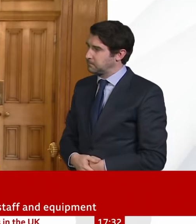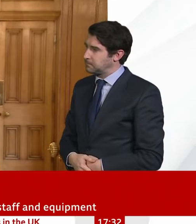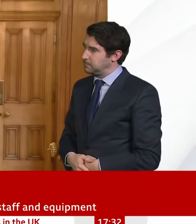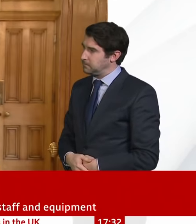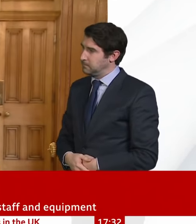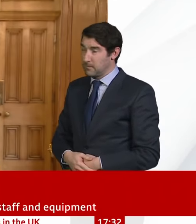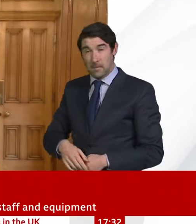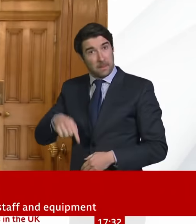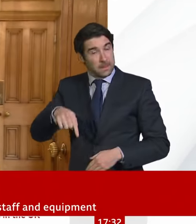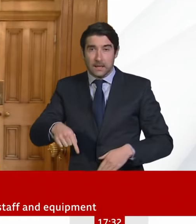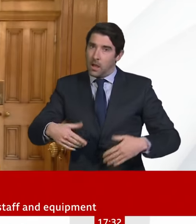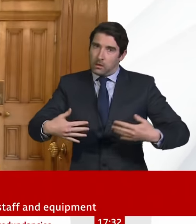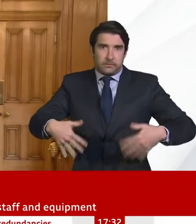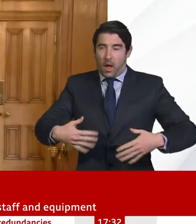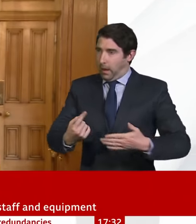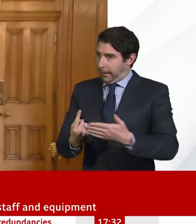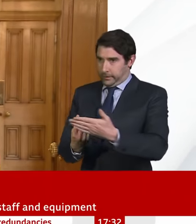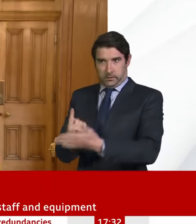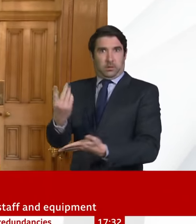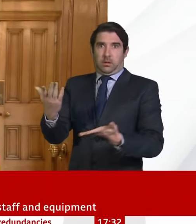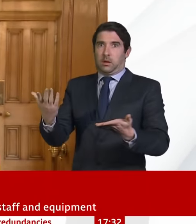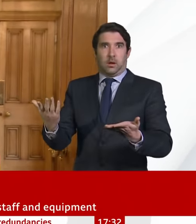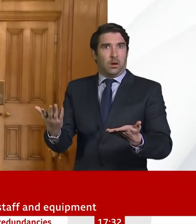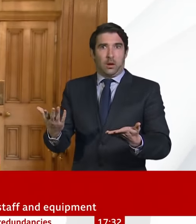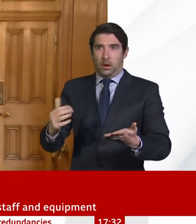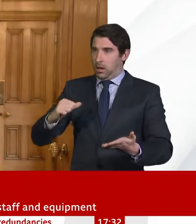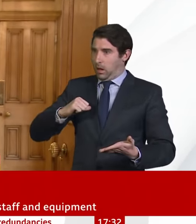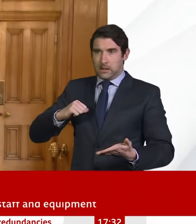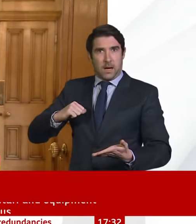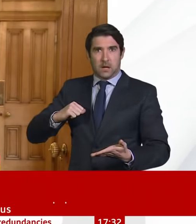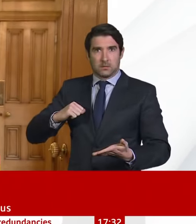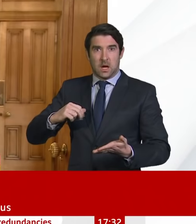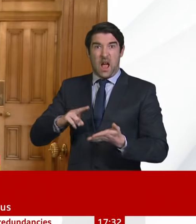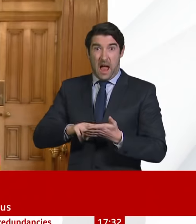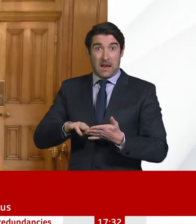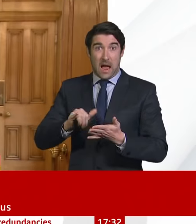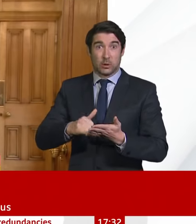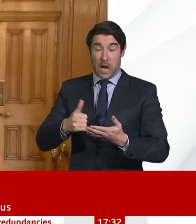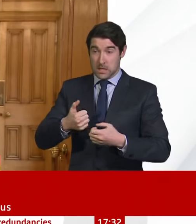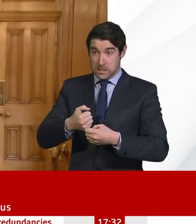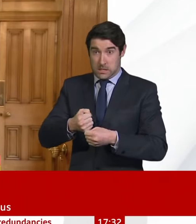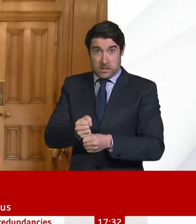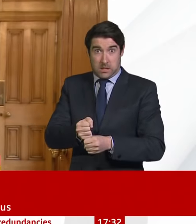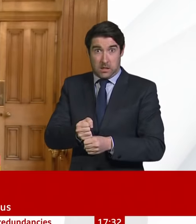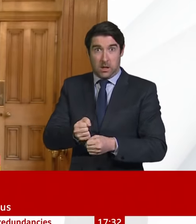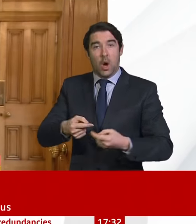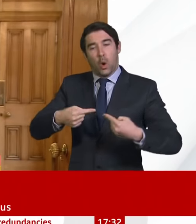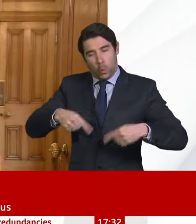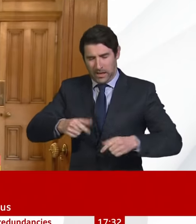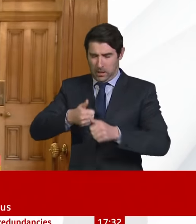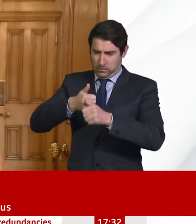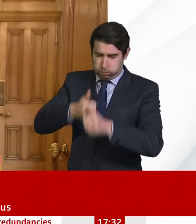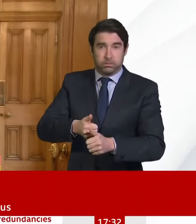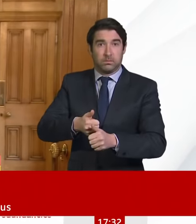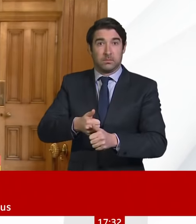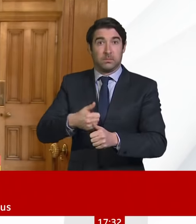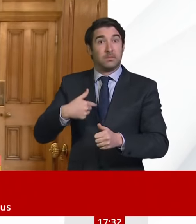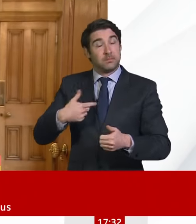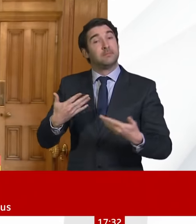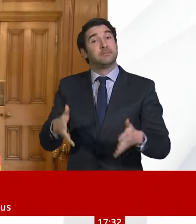part of it is supported. I've therefore made £300 million available for funding